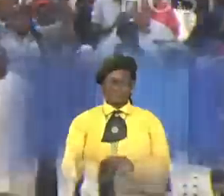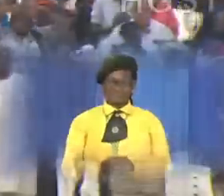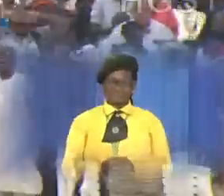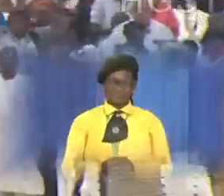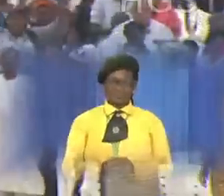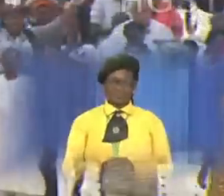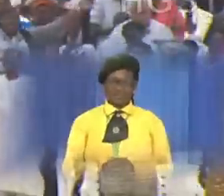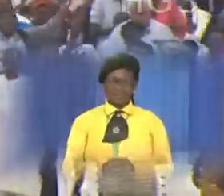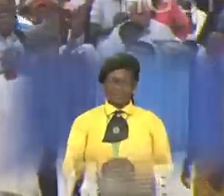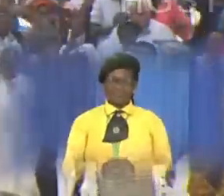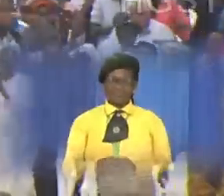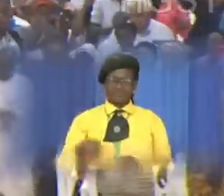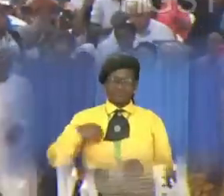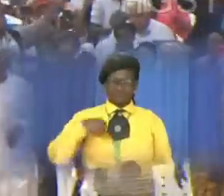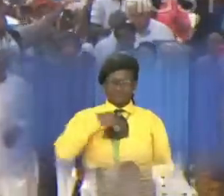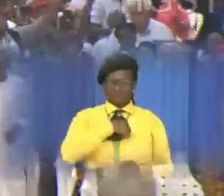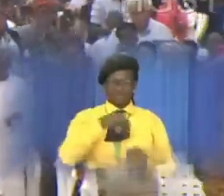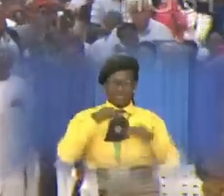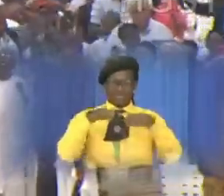Glory be to your holy name.